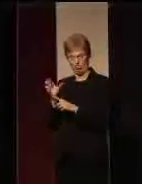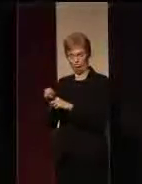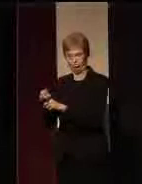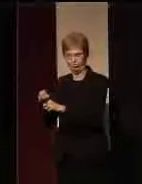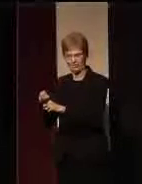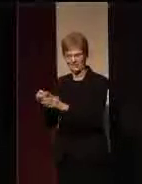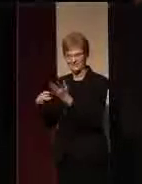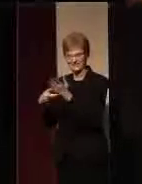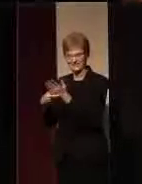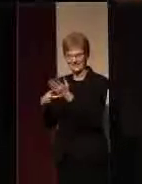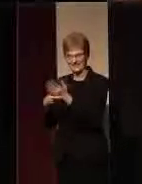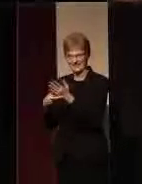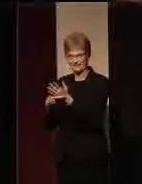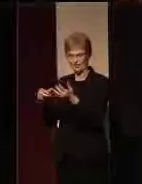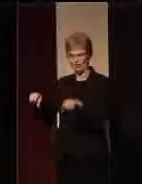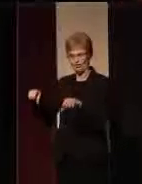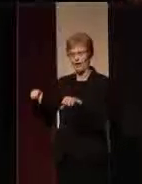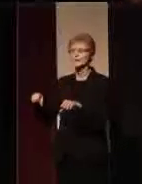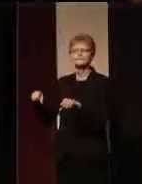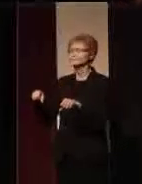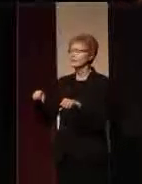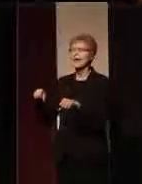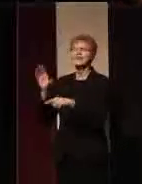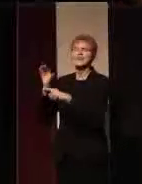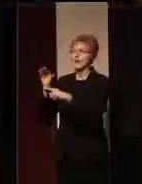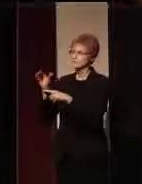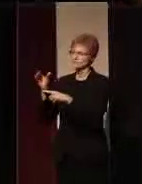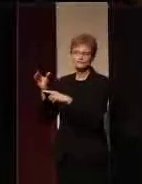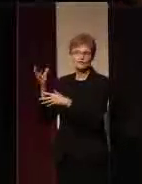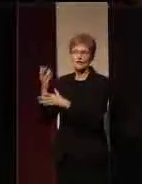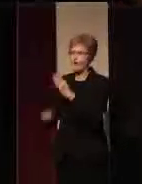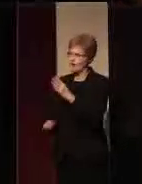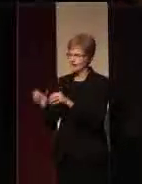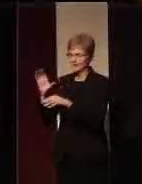I see a thumbs down. I've gotten rid of that camera, my friend. It's all gone.